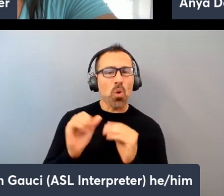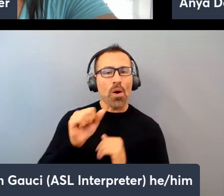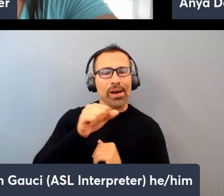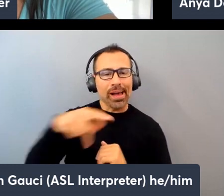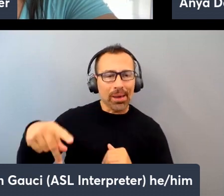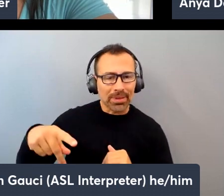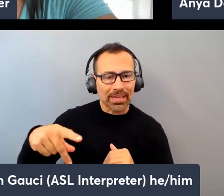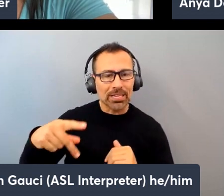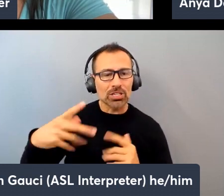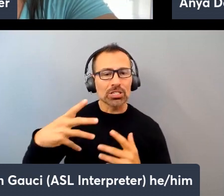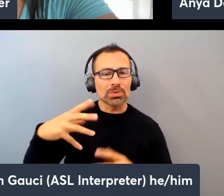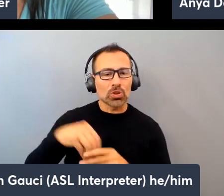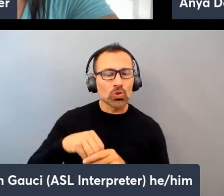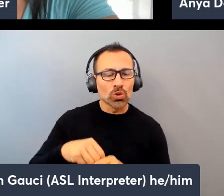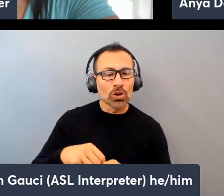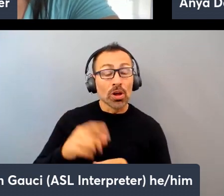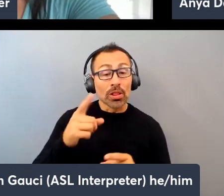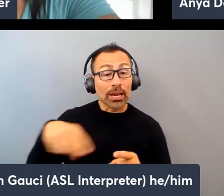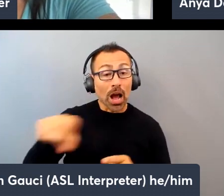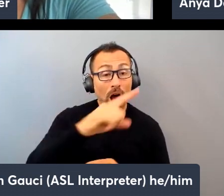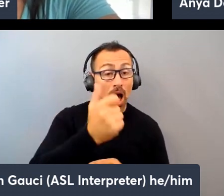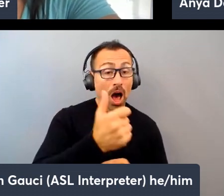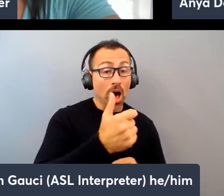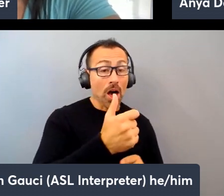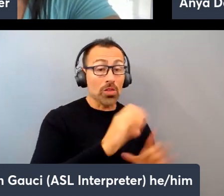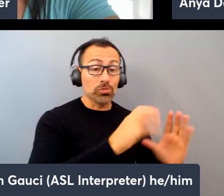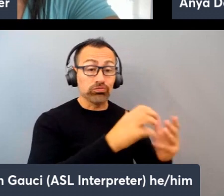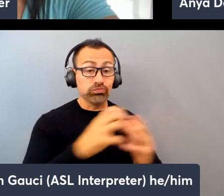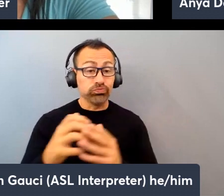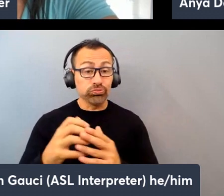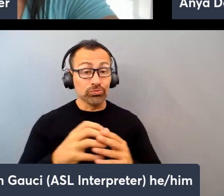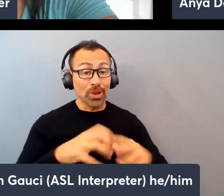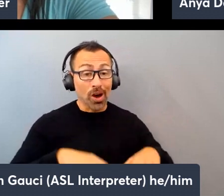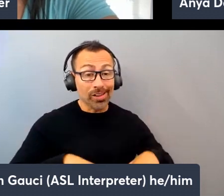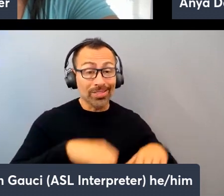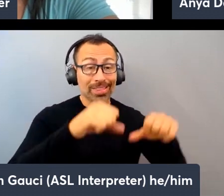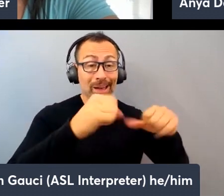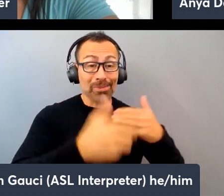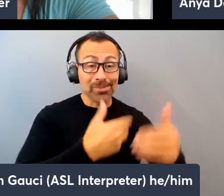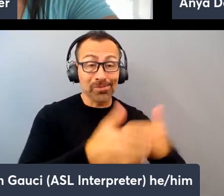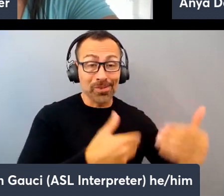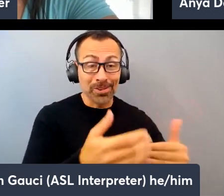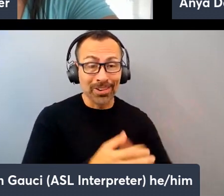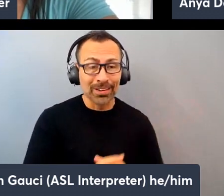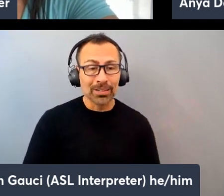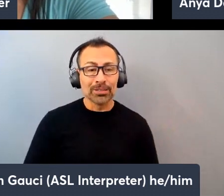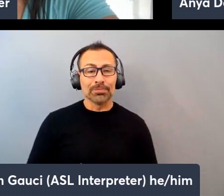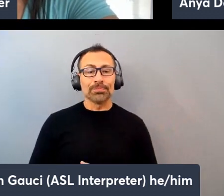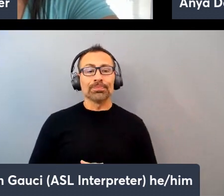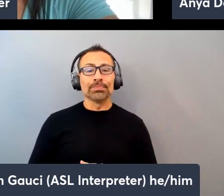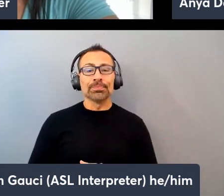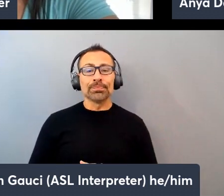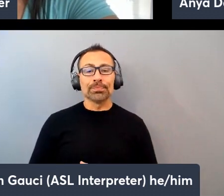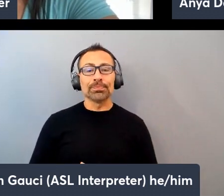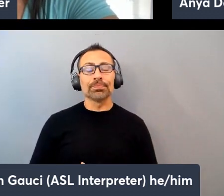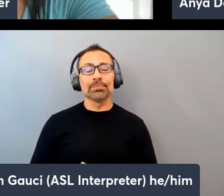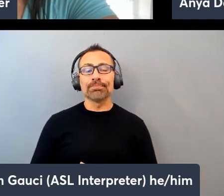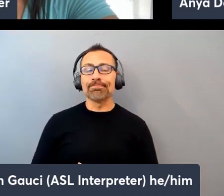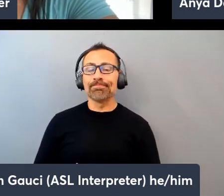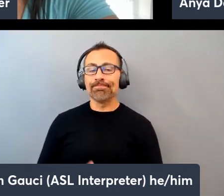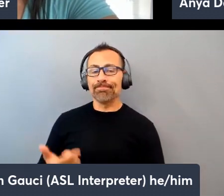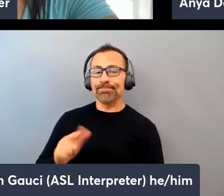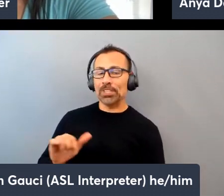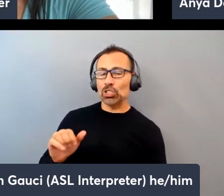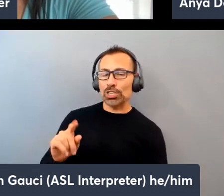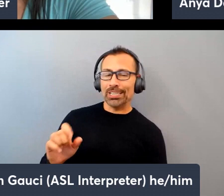adoption? So we're still in I guess, the initial stages of trying to create the